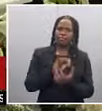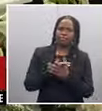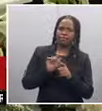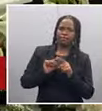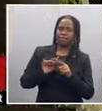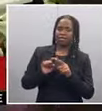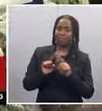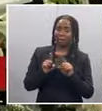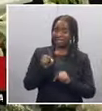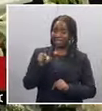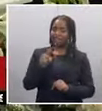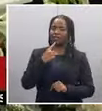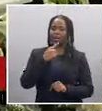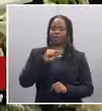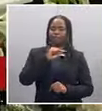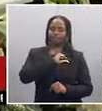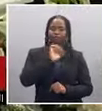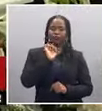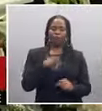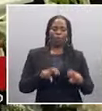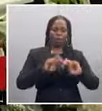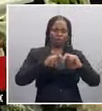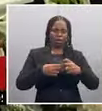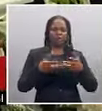Instead, he's admitted to taking it.